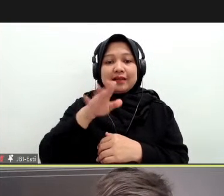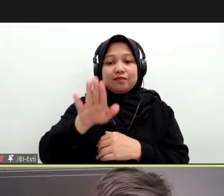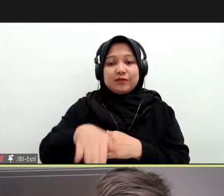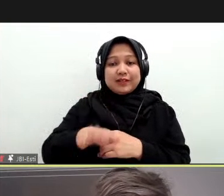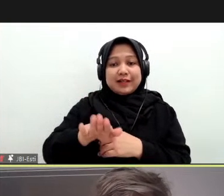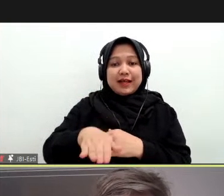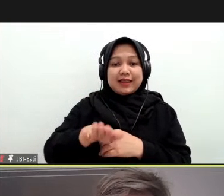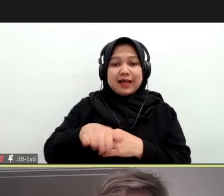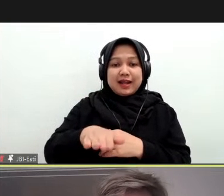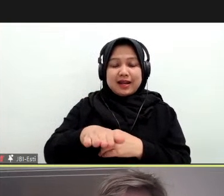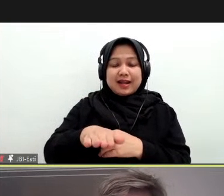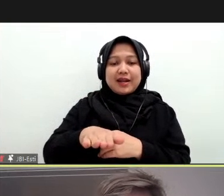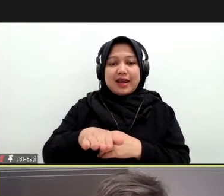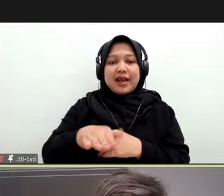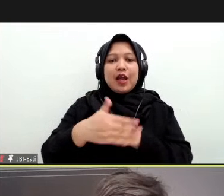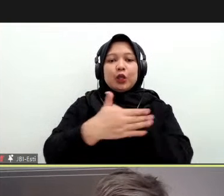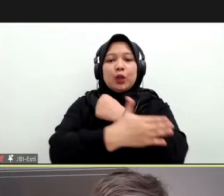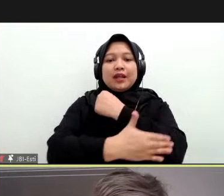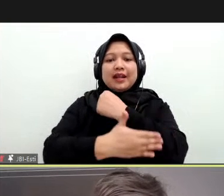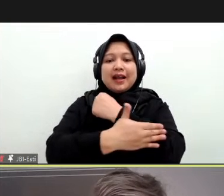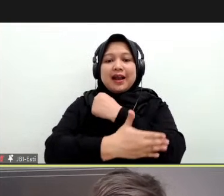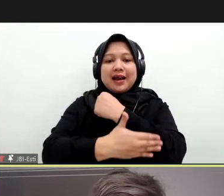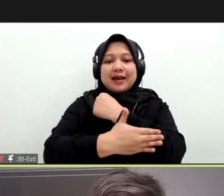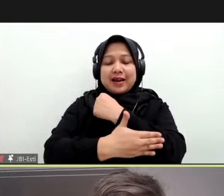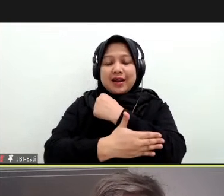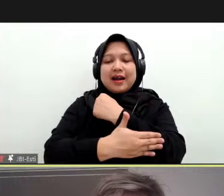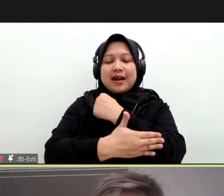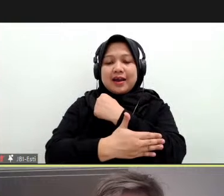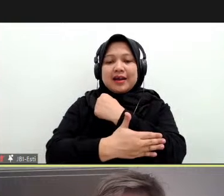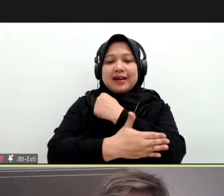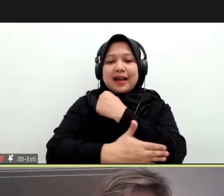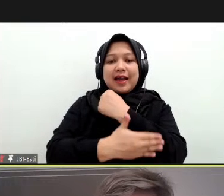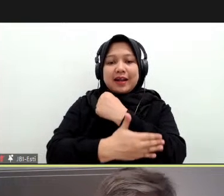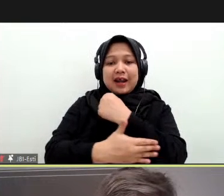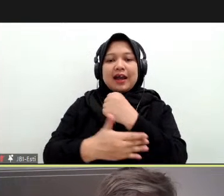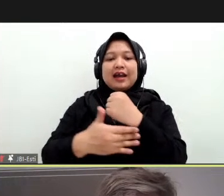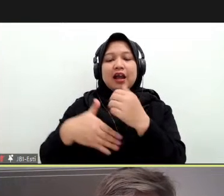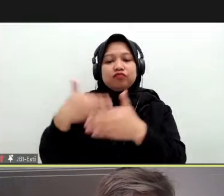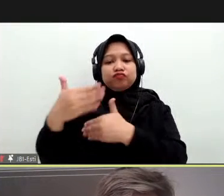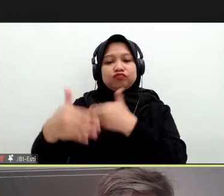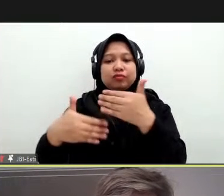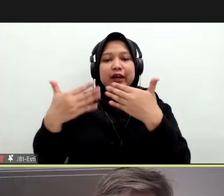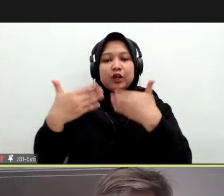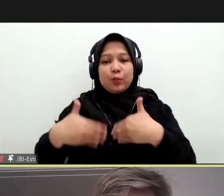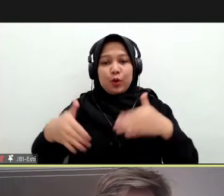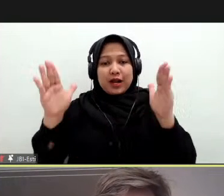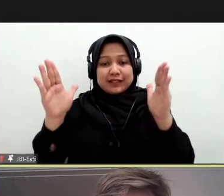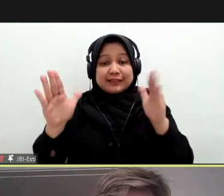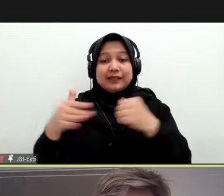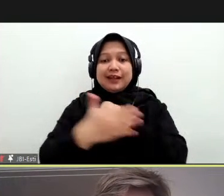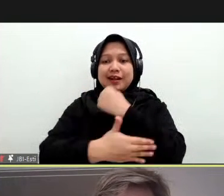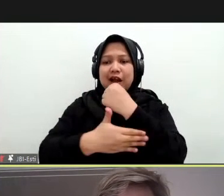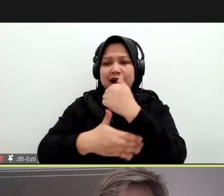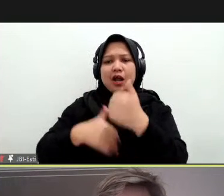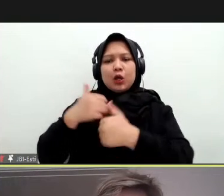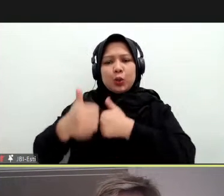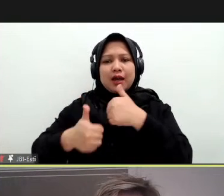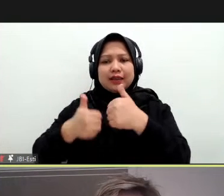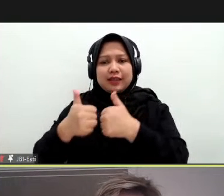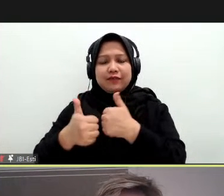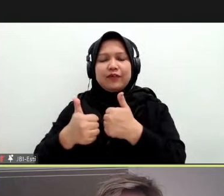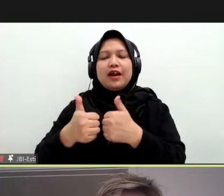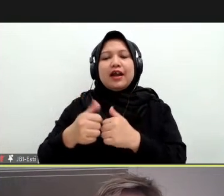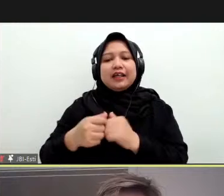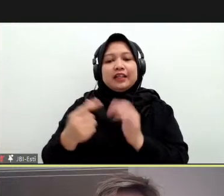and democracies, which have proposed or enacted laws that constrain civic space. And the third